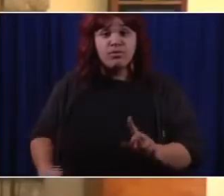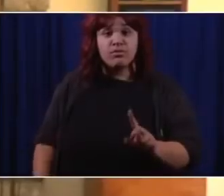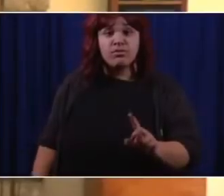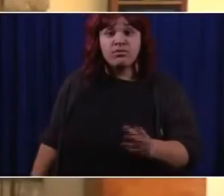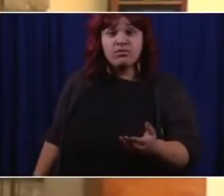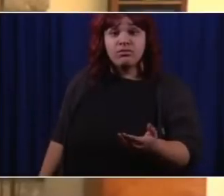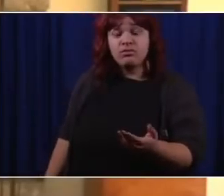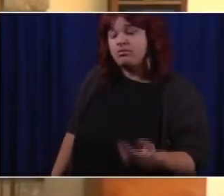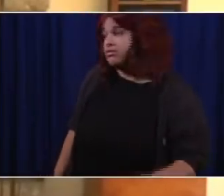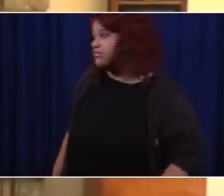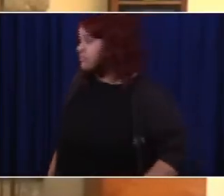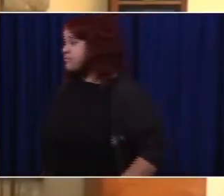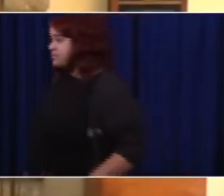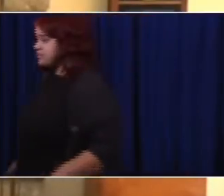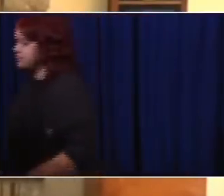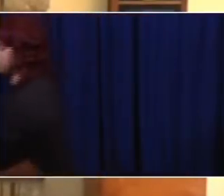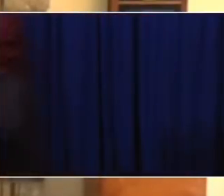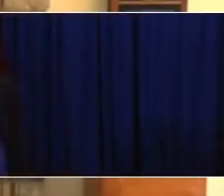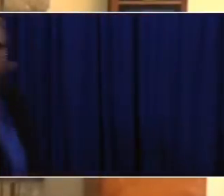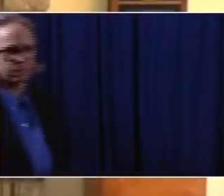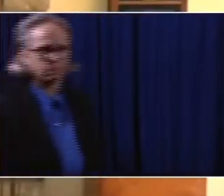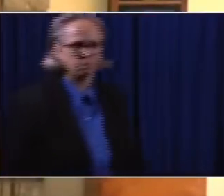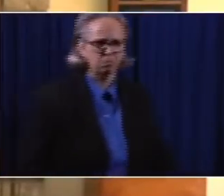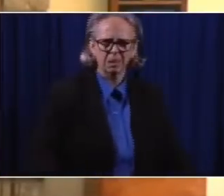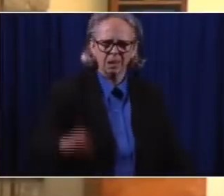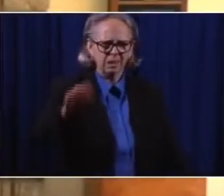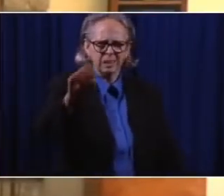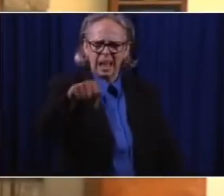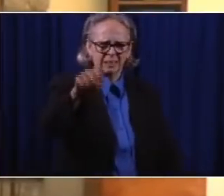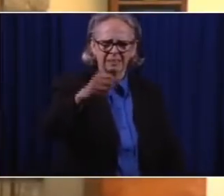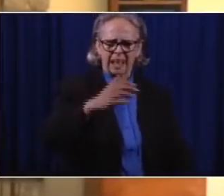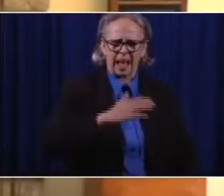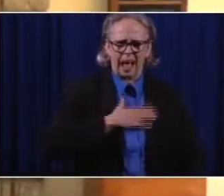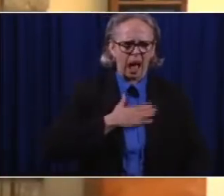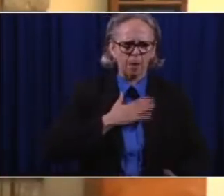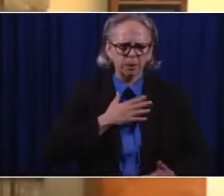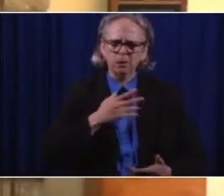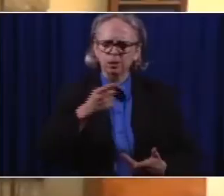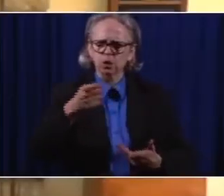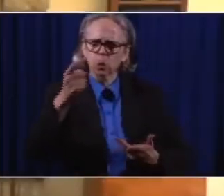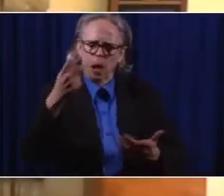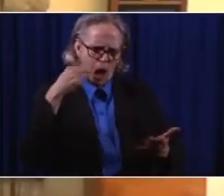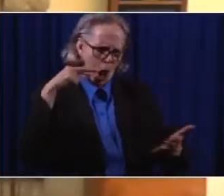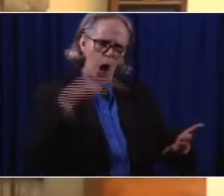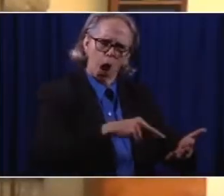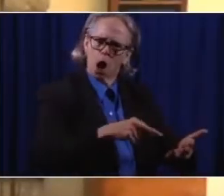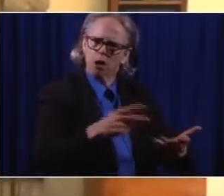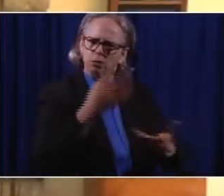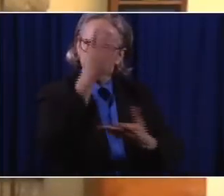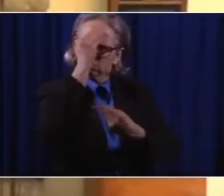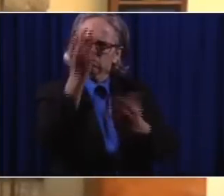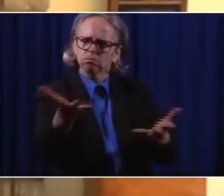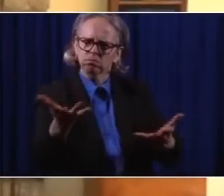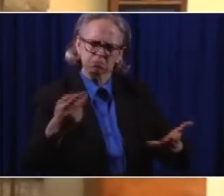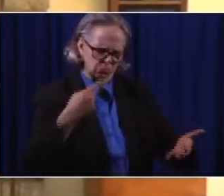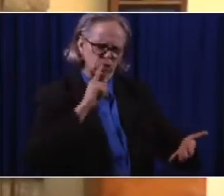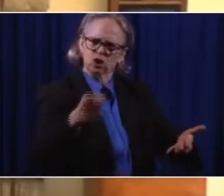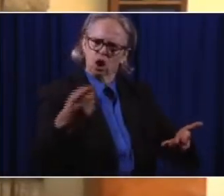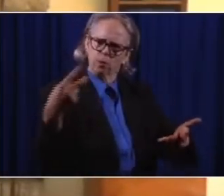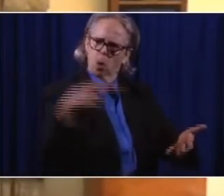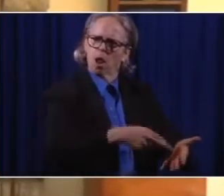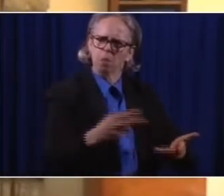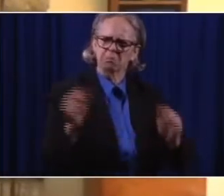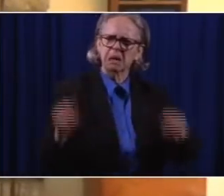see. We're happy to tell you what we see. As I've talked about a number of times on this press